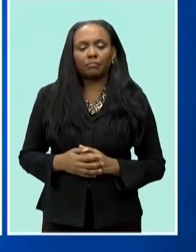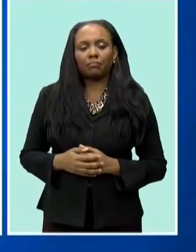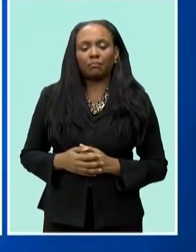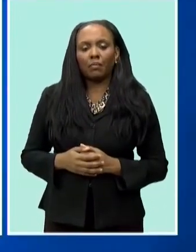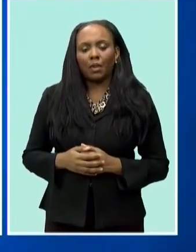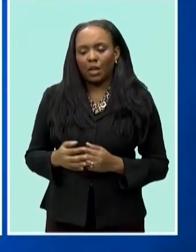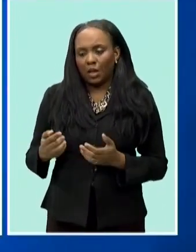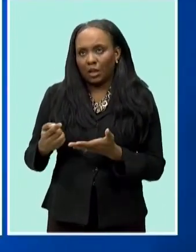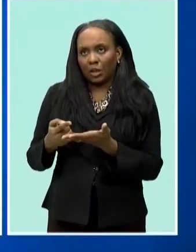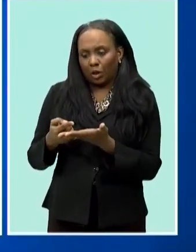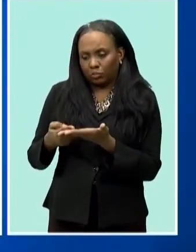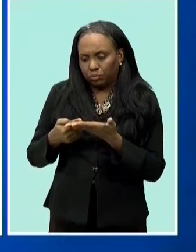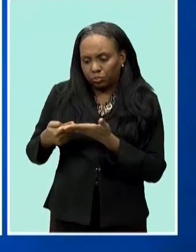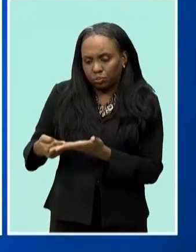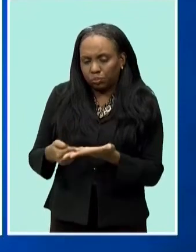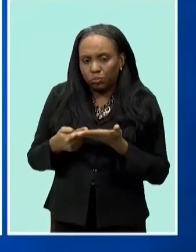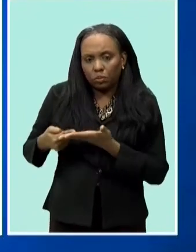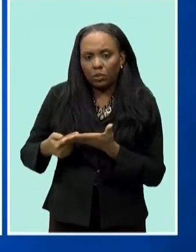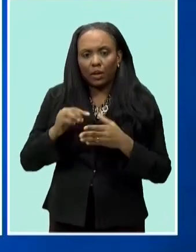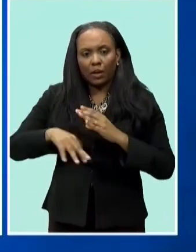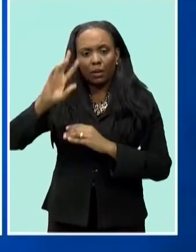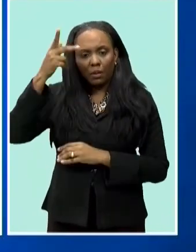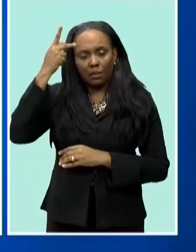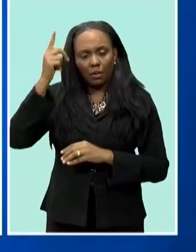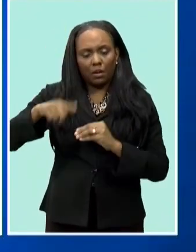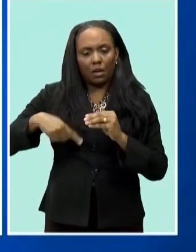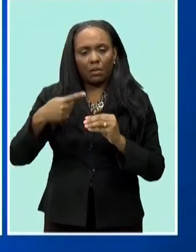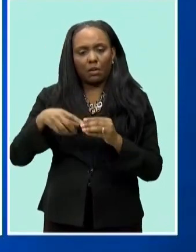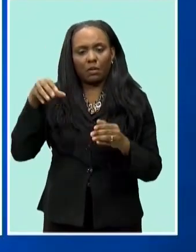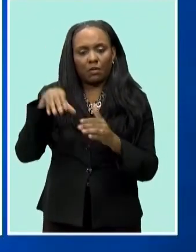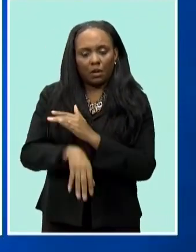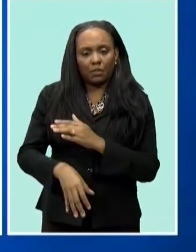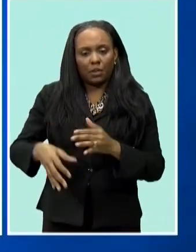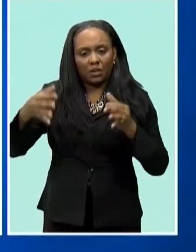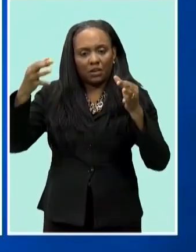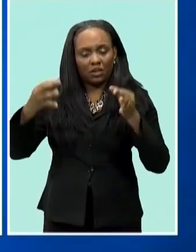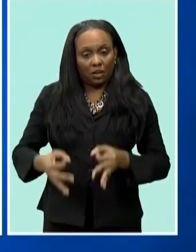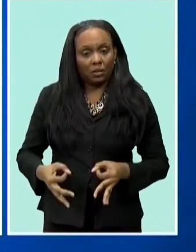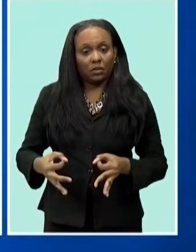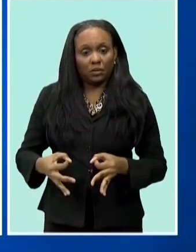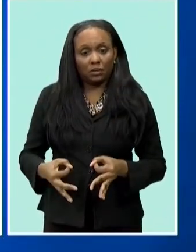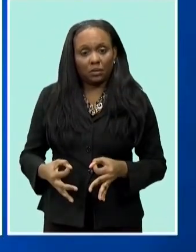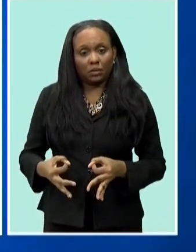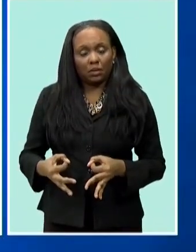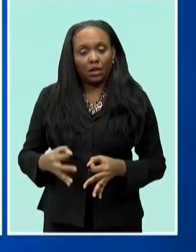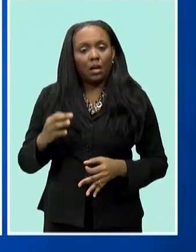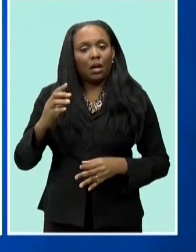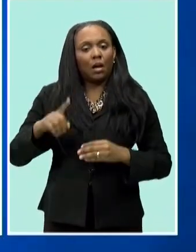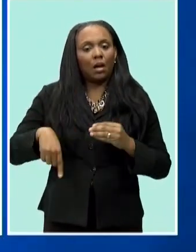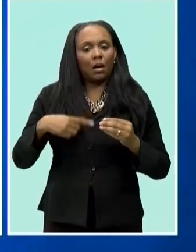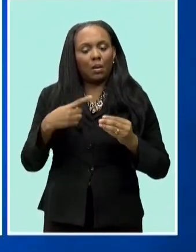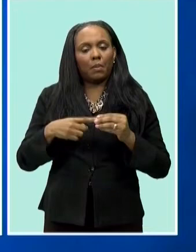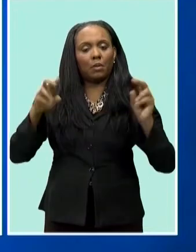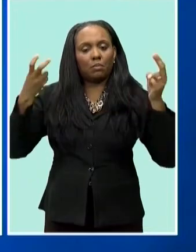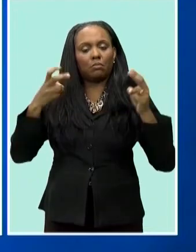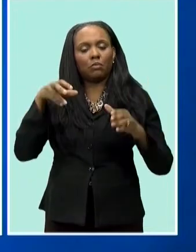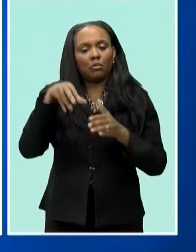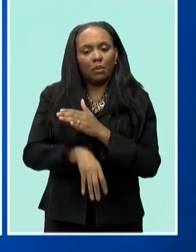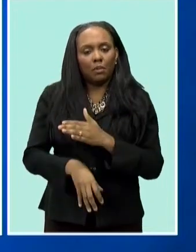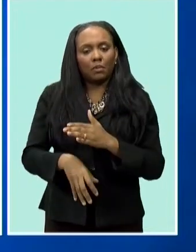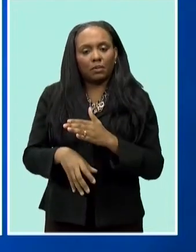deliberations, a joint select committee of Parliament on the Criminal Justice Suppression of Criminal Organisations Act